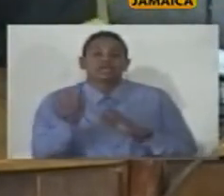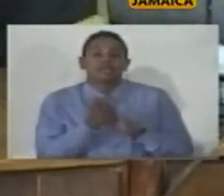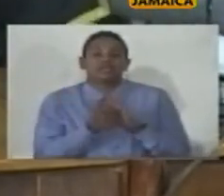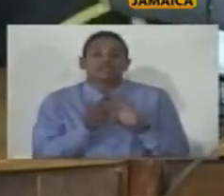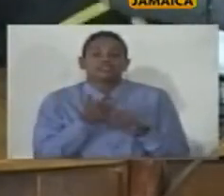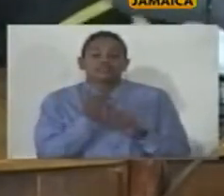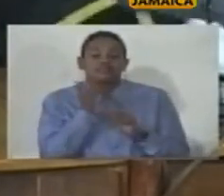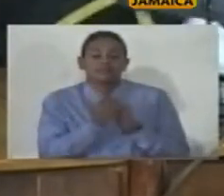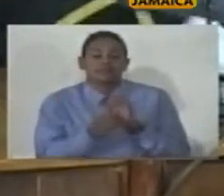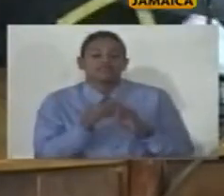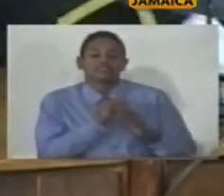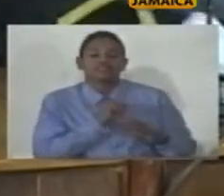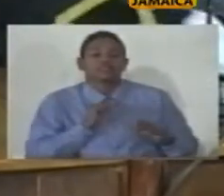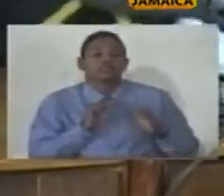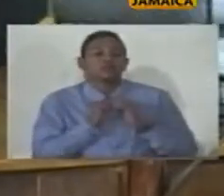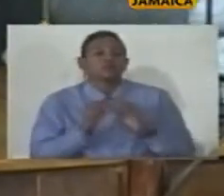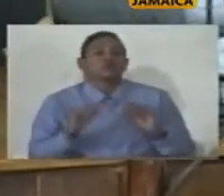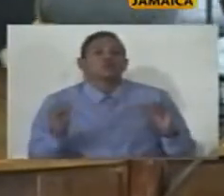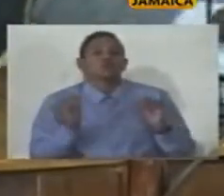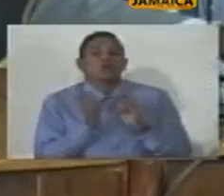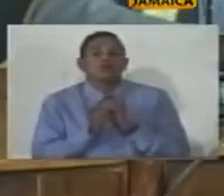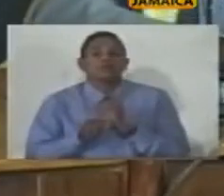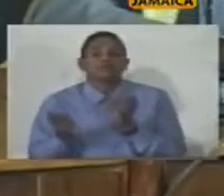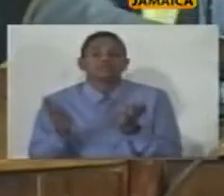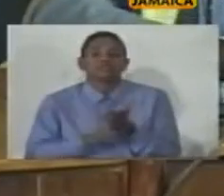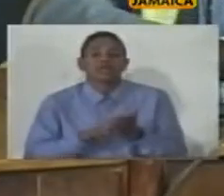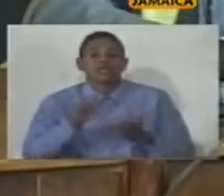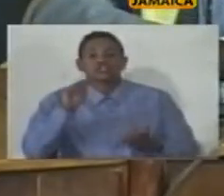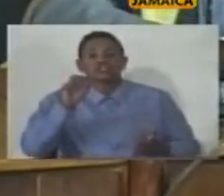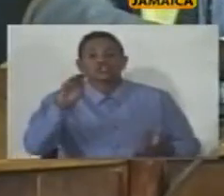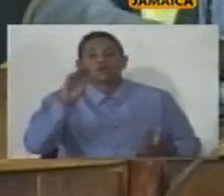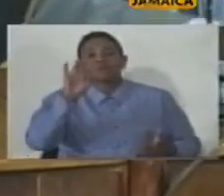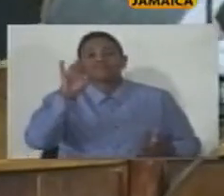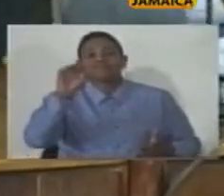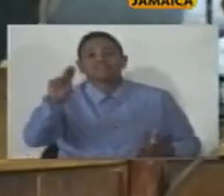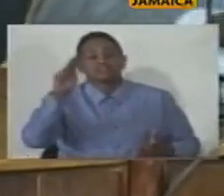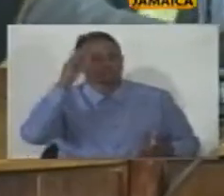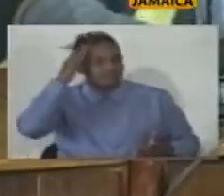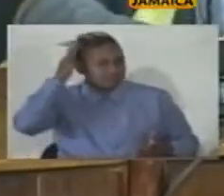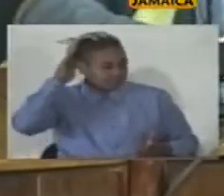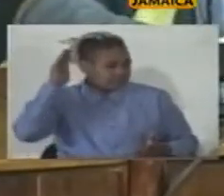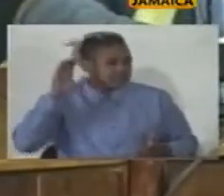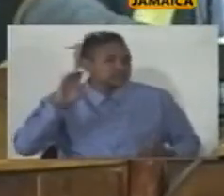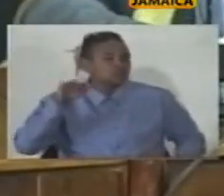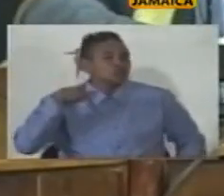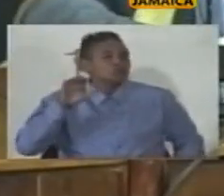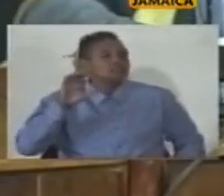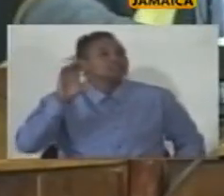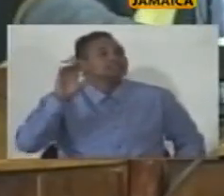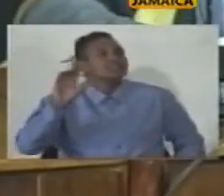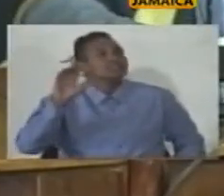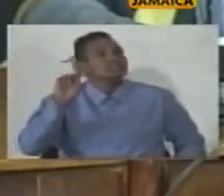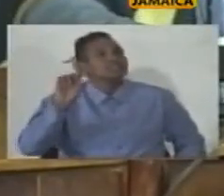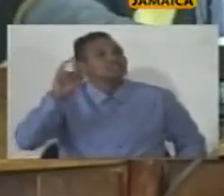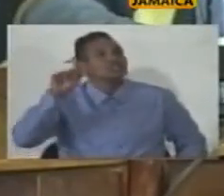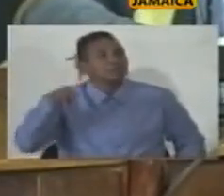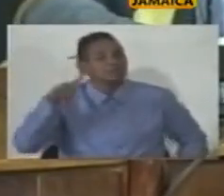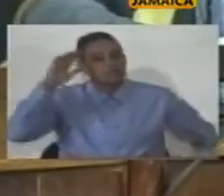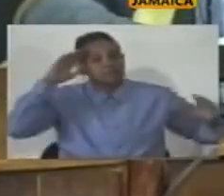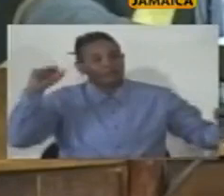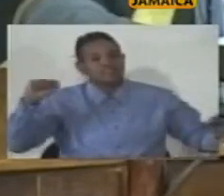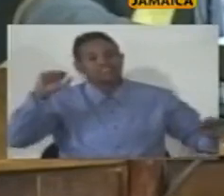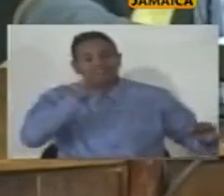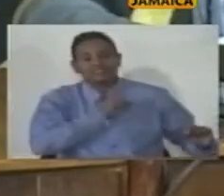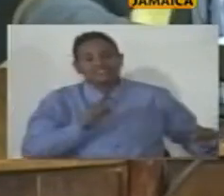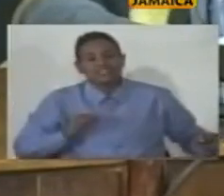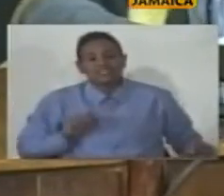passed in the Senate without amendment. Signed, Thomas Tavares Vinson, QC CD JP, President of the Senate,